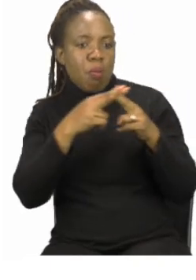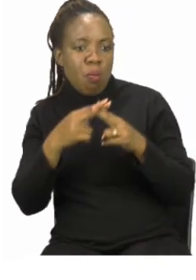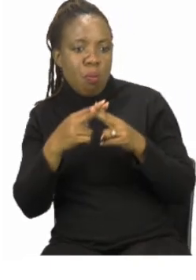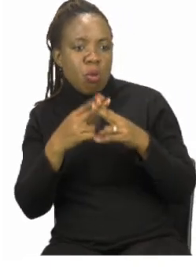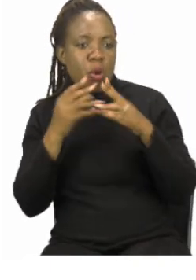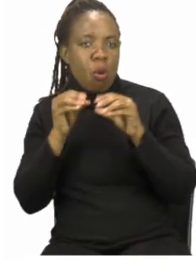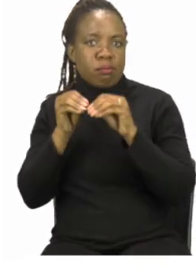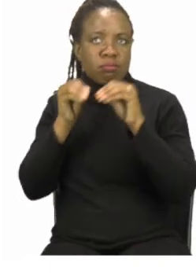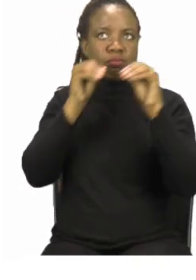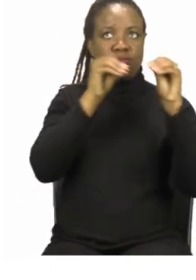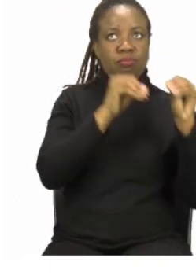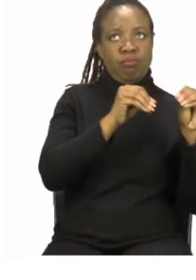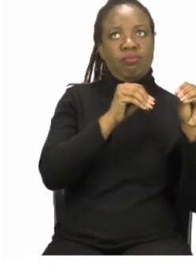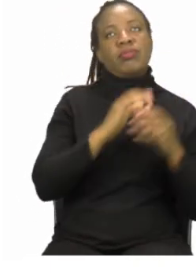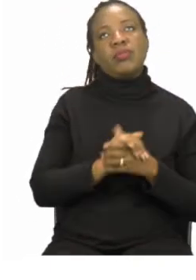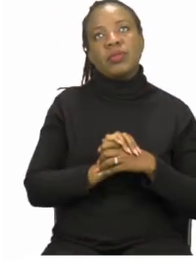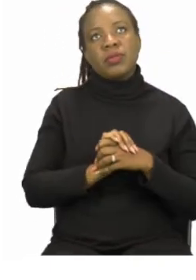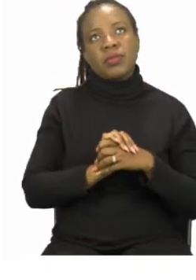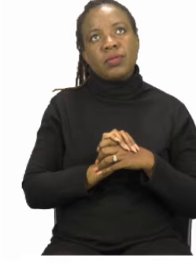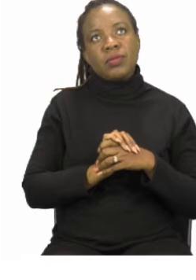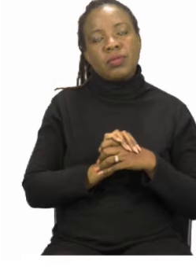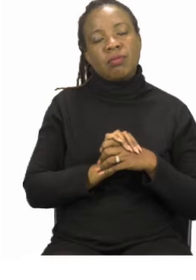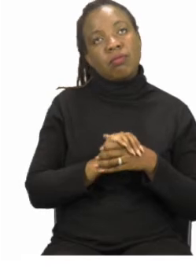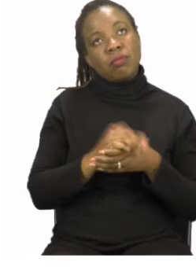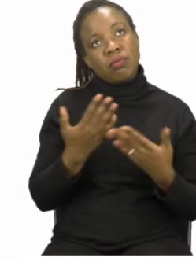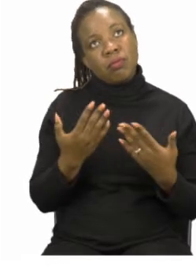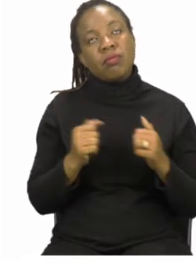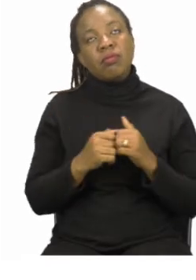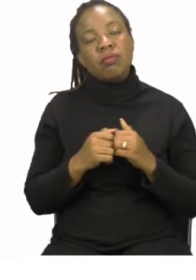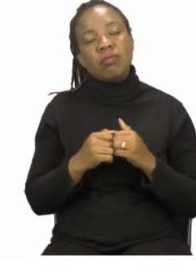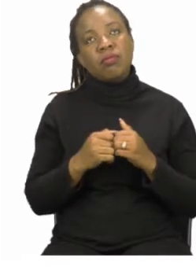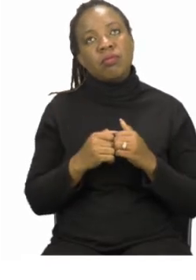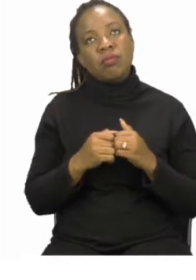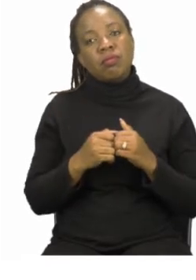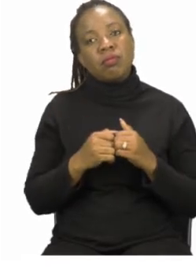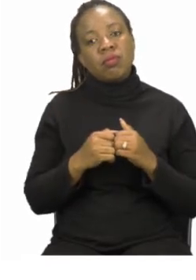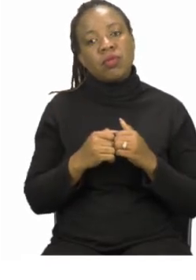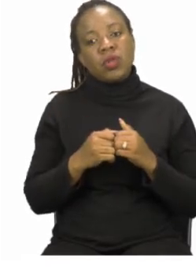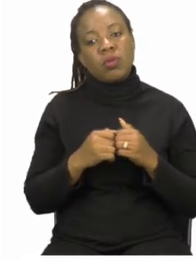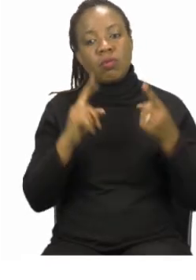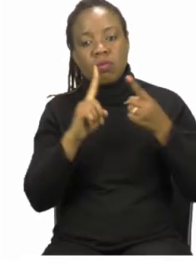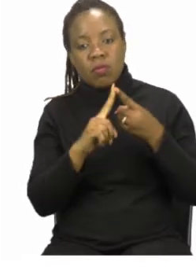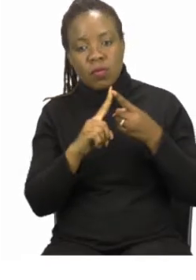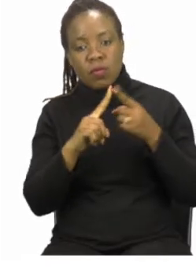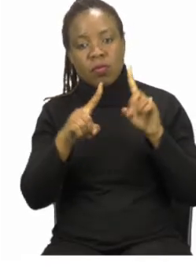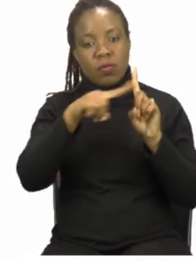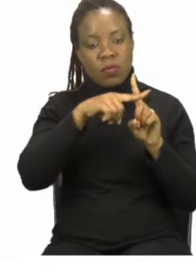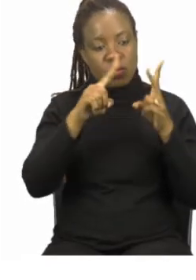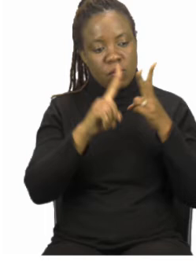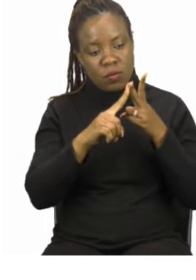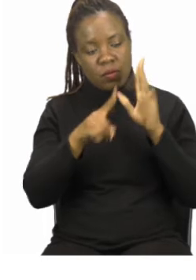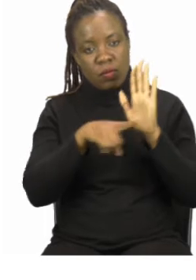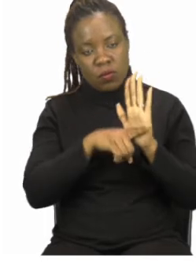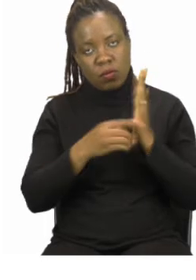on. So let's try and do one where we are adding and the other one where we are subtracting.